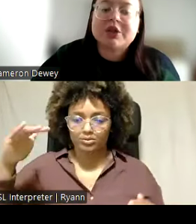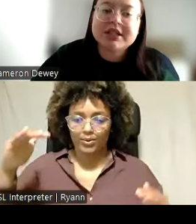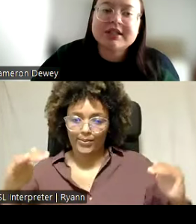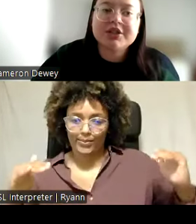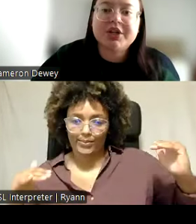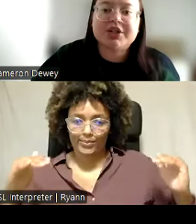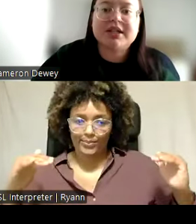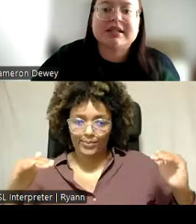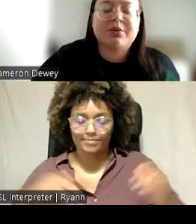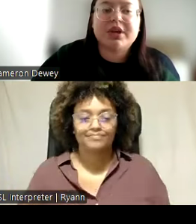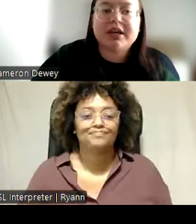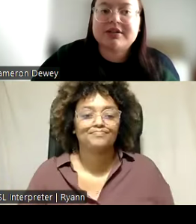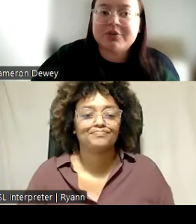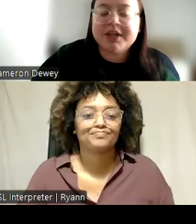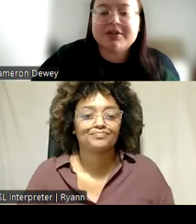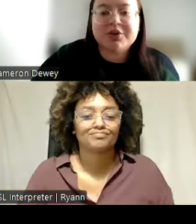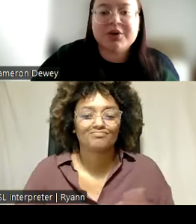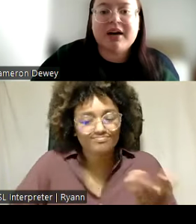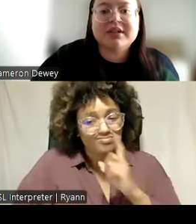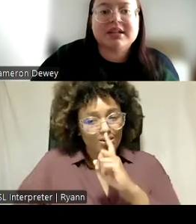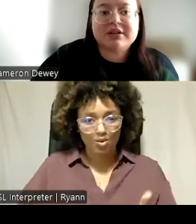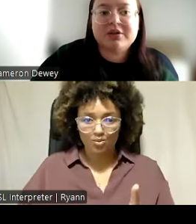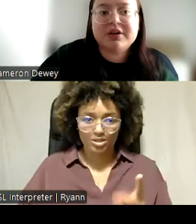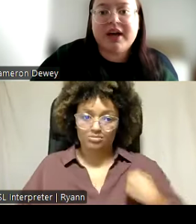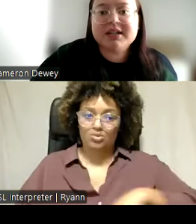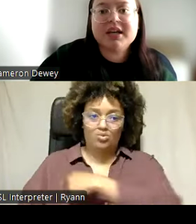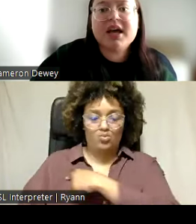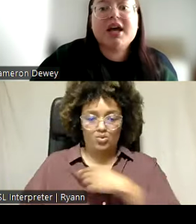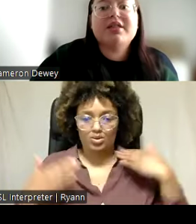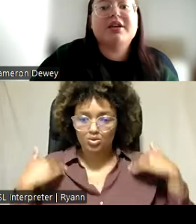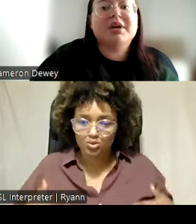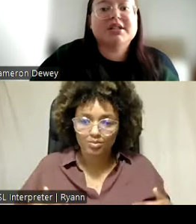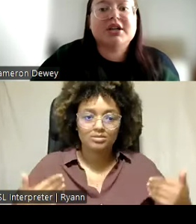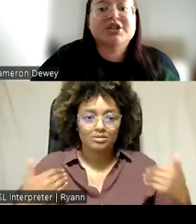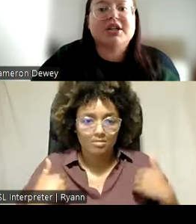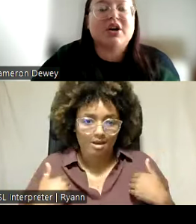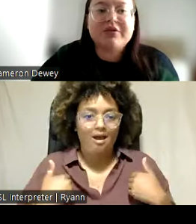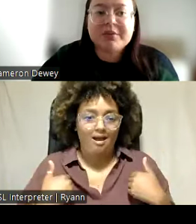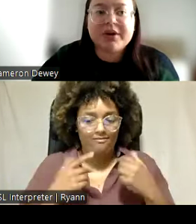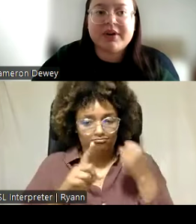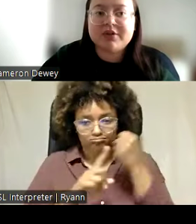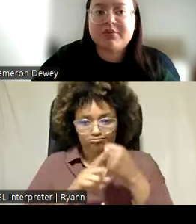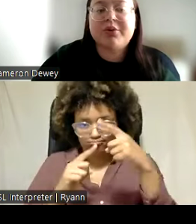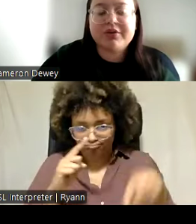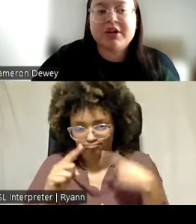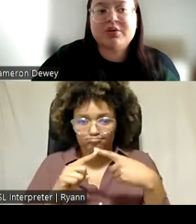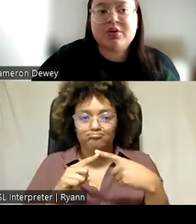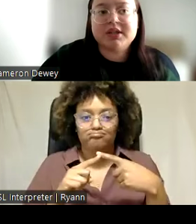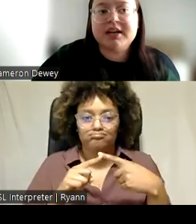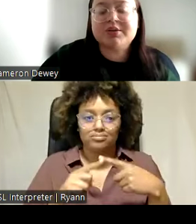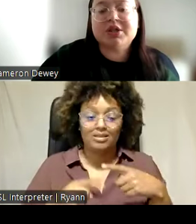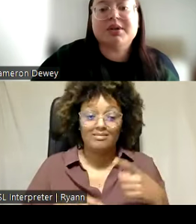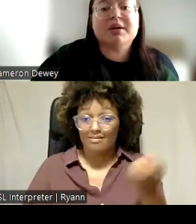The unfortunate situation is that we as humans do have a cyclical effect. The amygdala shuts off the